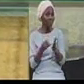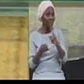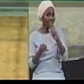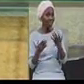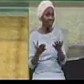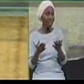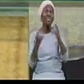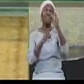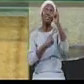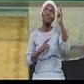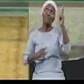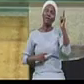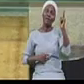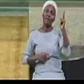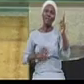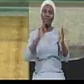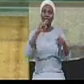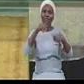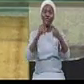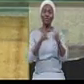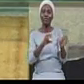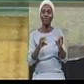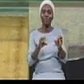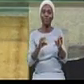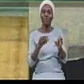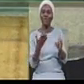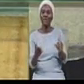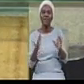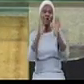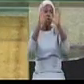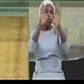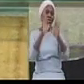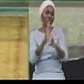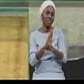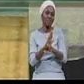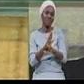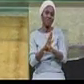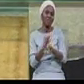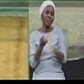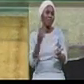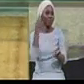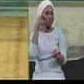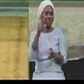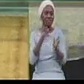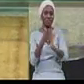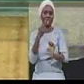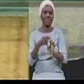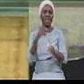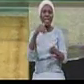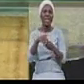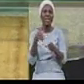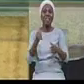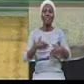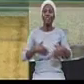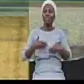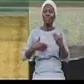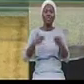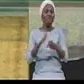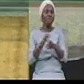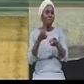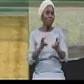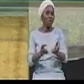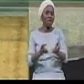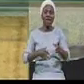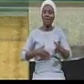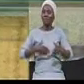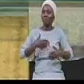The Lord is going to deal with you in a wonderful way, a joyful way, a cheerful way.